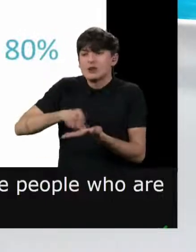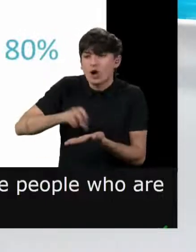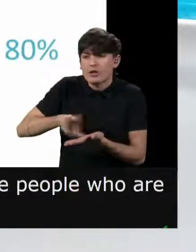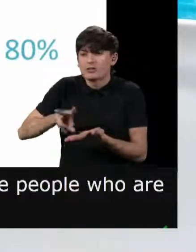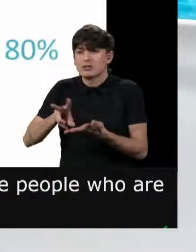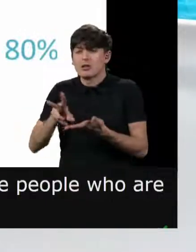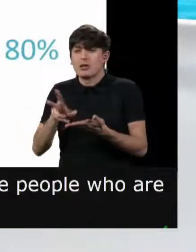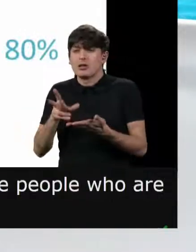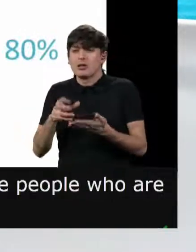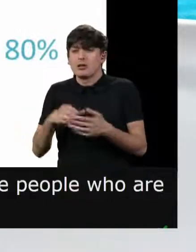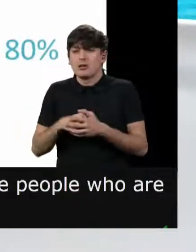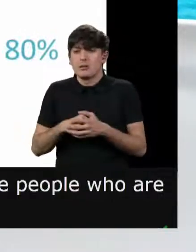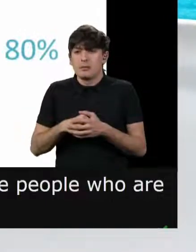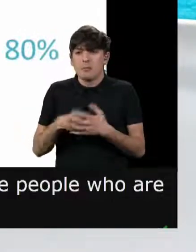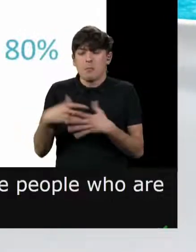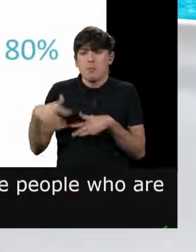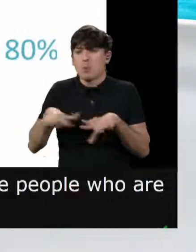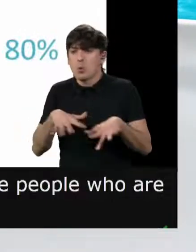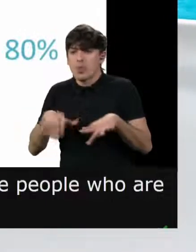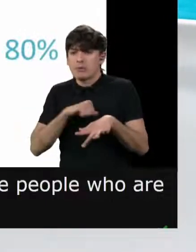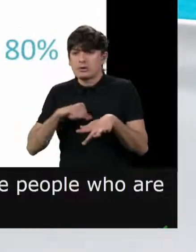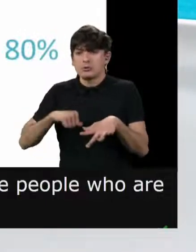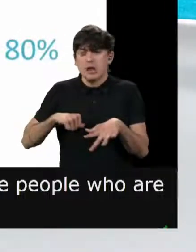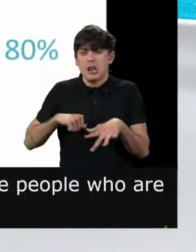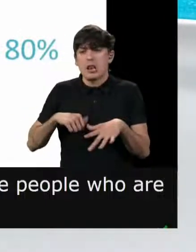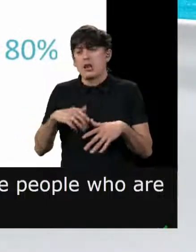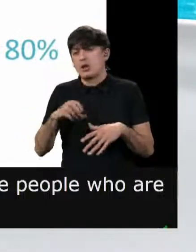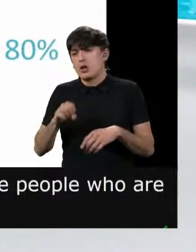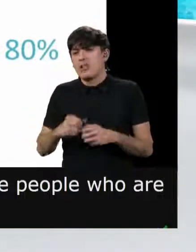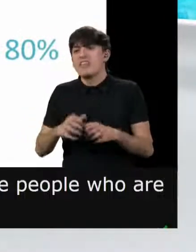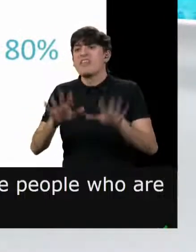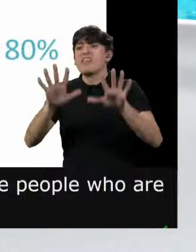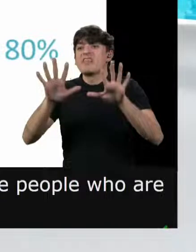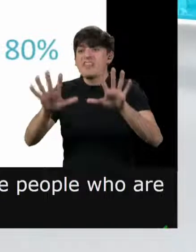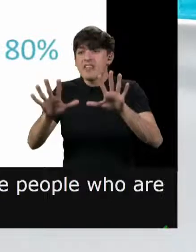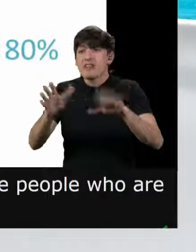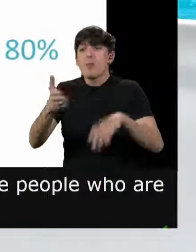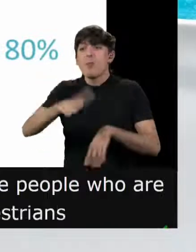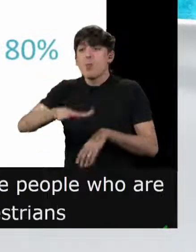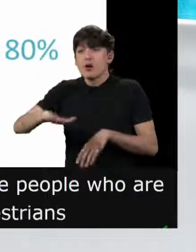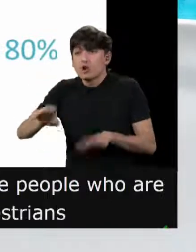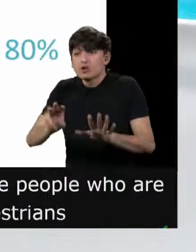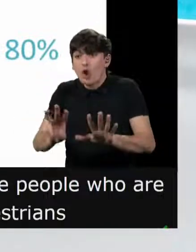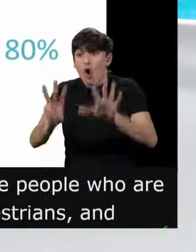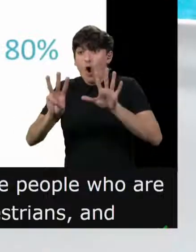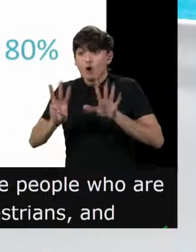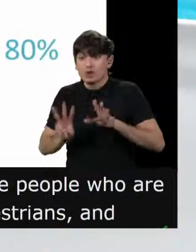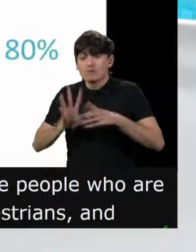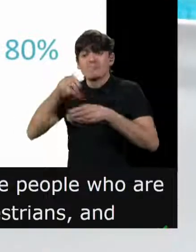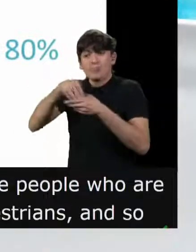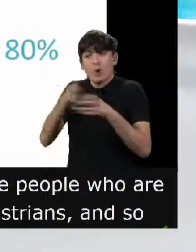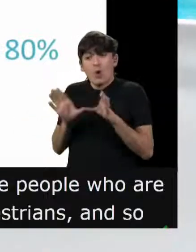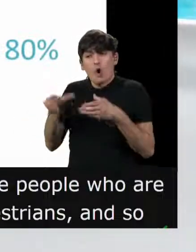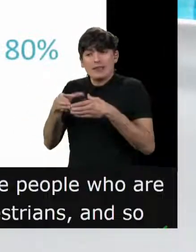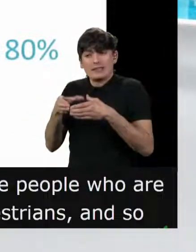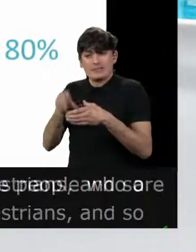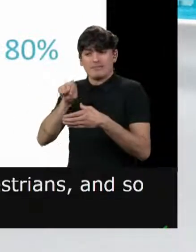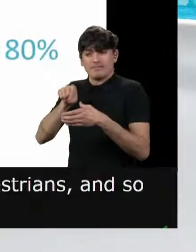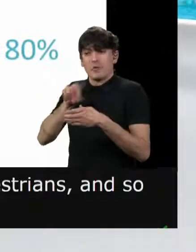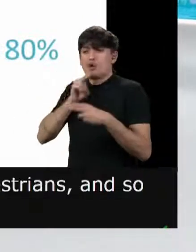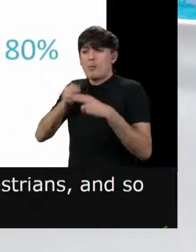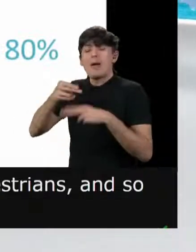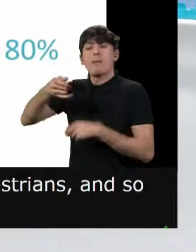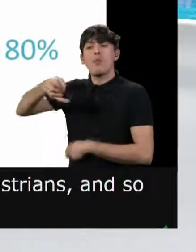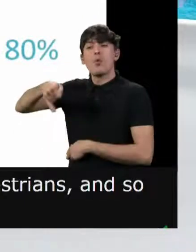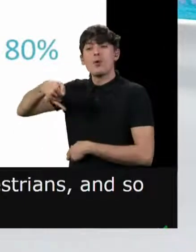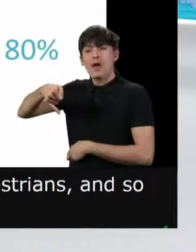cyclists, usuarios de vehículos de movilidad personal. 8 de pedestrians, cada and 10 so forth. fallecidos en nuestras ciudades están dentro de este colectivo. Un colectivo al que Now, denominamos this is a group